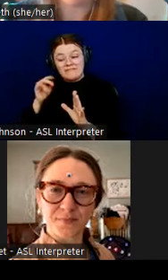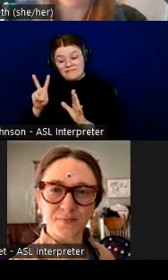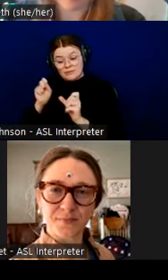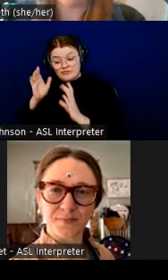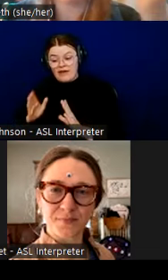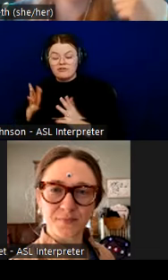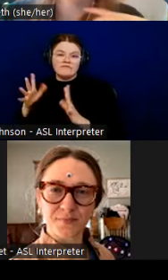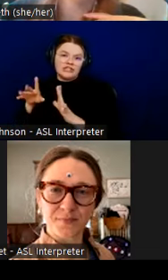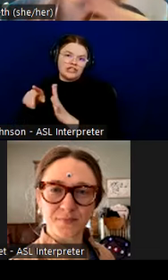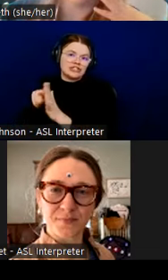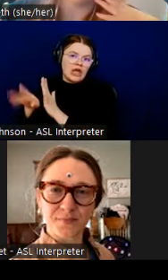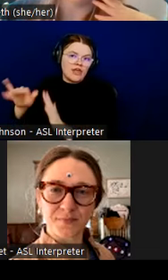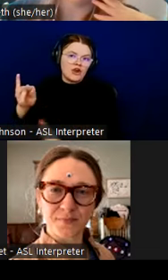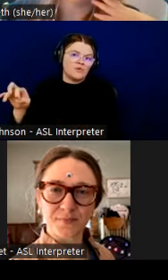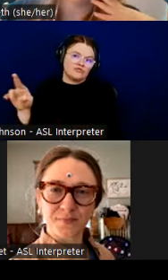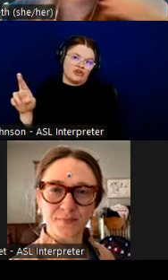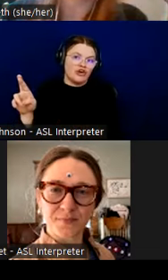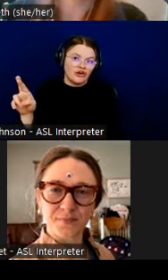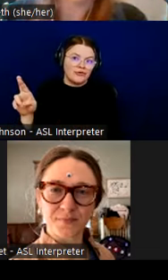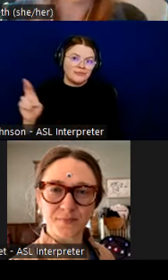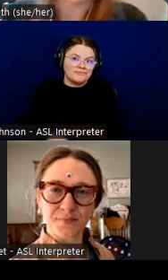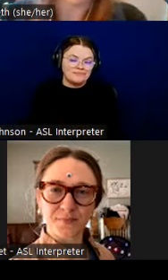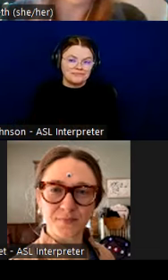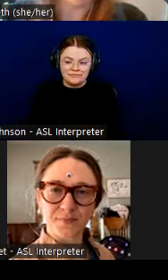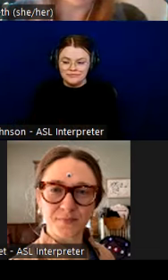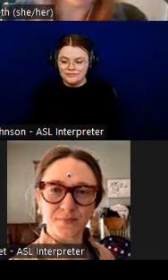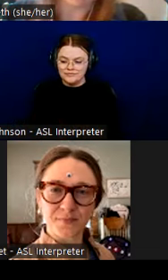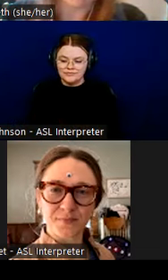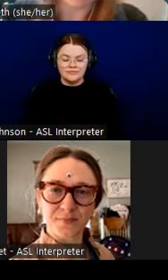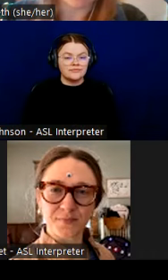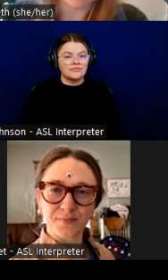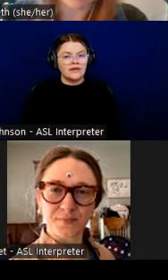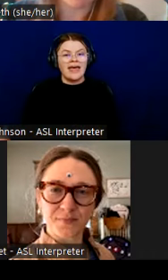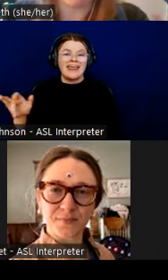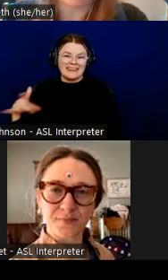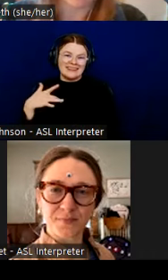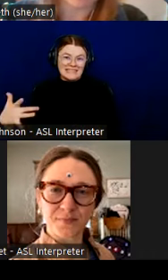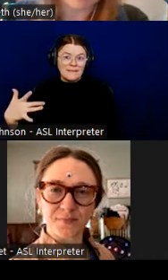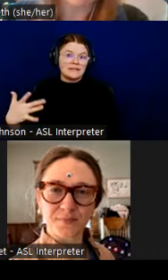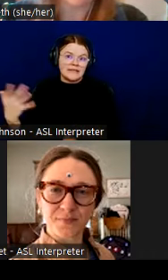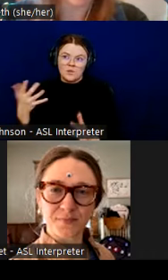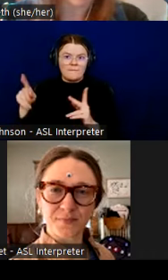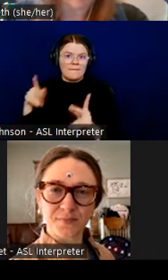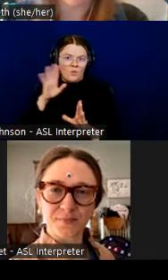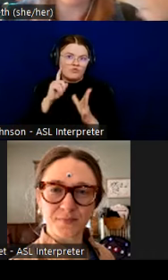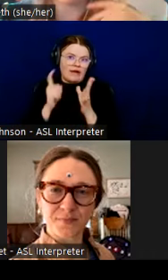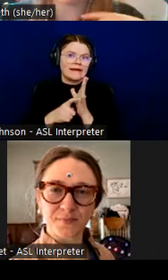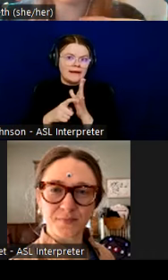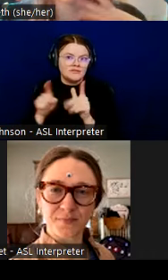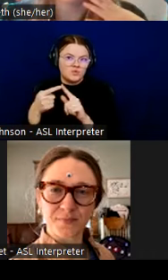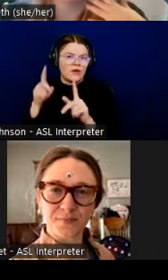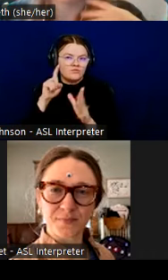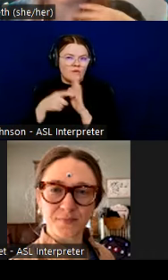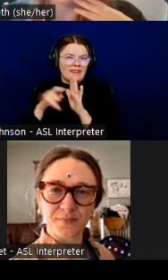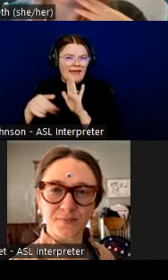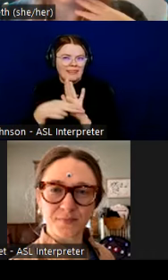or in self-defense. Those are typically what the general public hears about when they hear about resistive violence